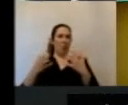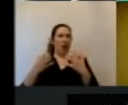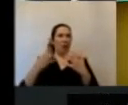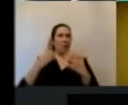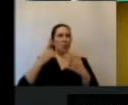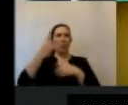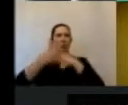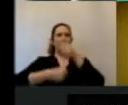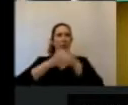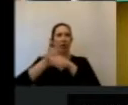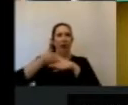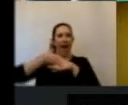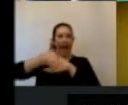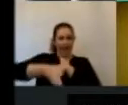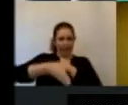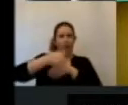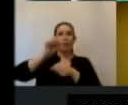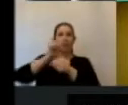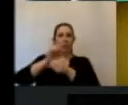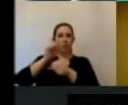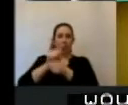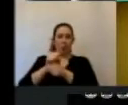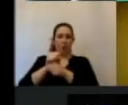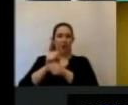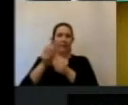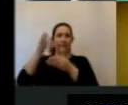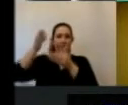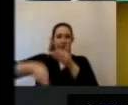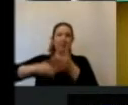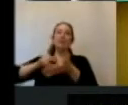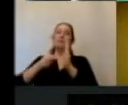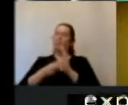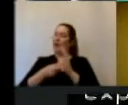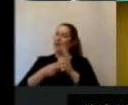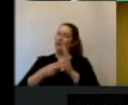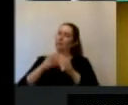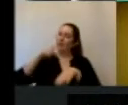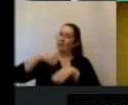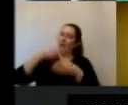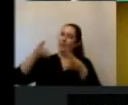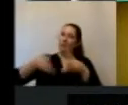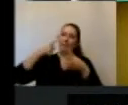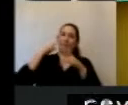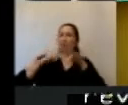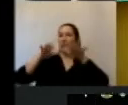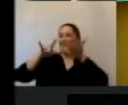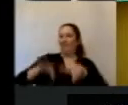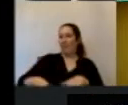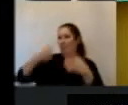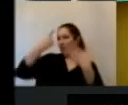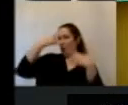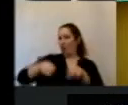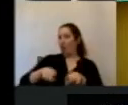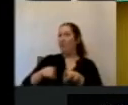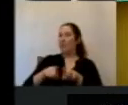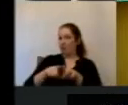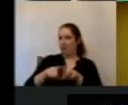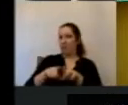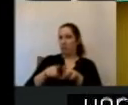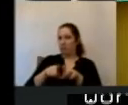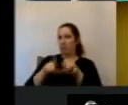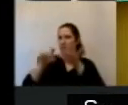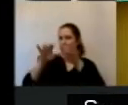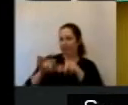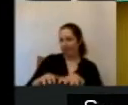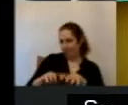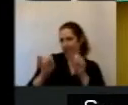will have some language, like I said, in the press releases that go out about accessibility. They should be going out sometime in January,